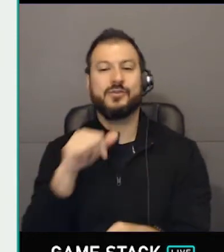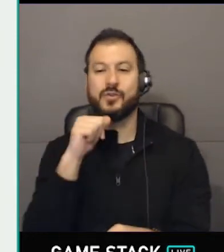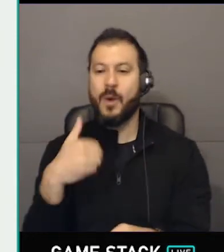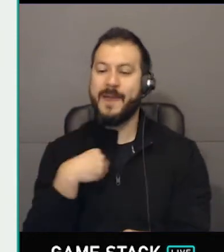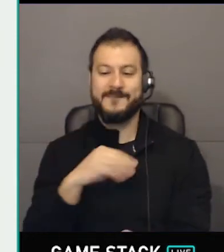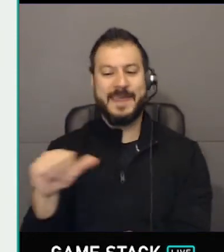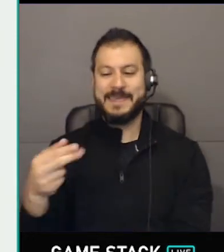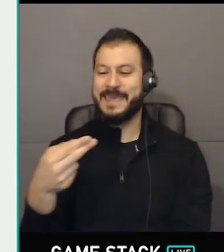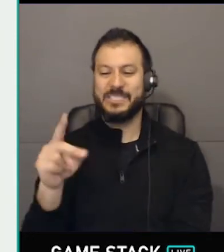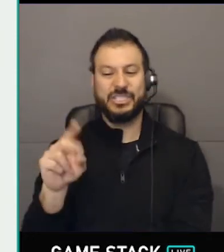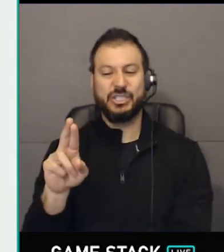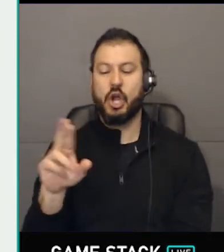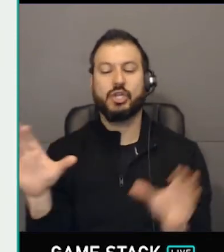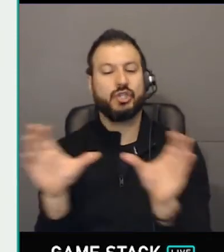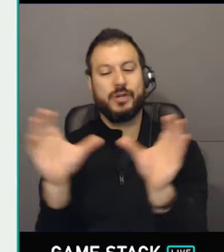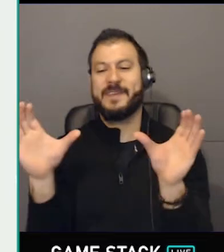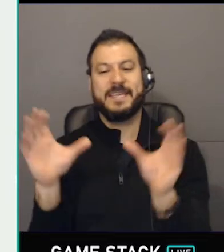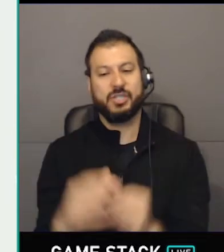certification.